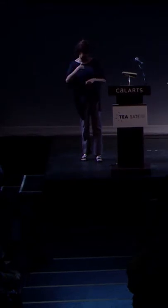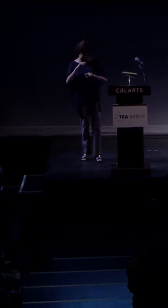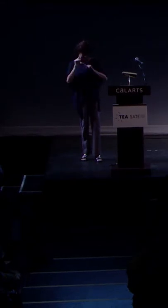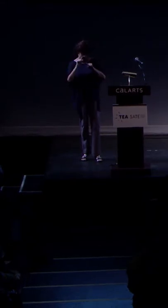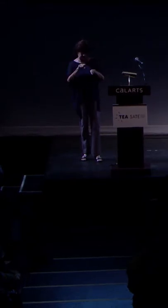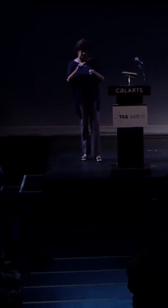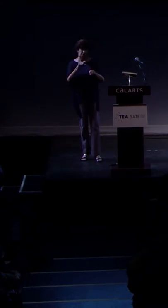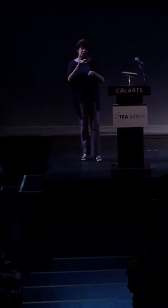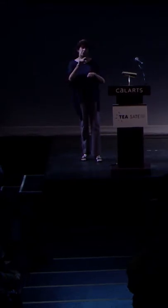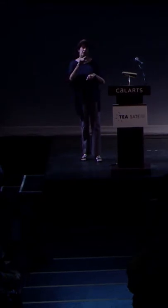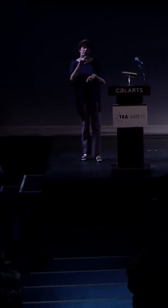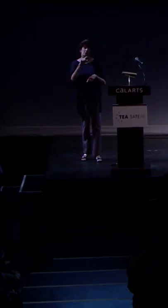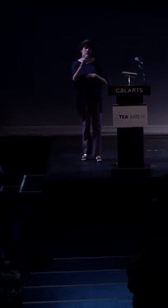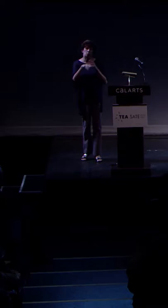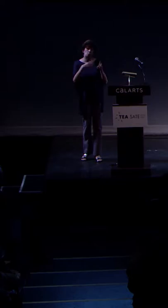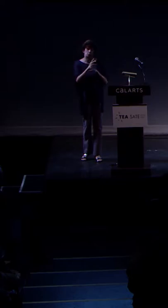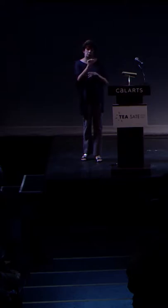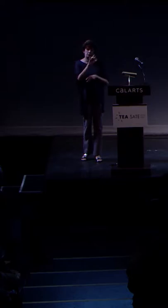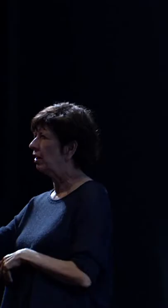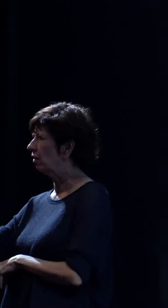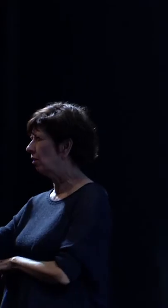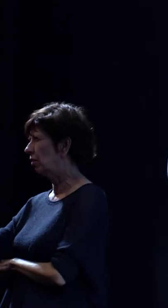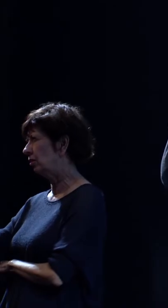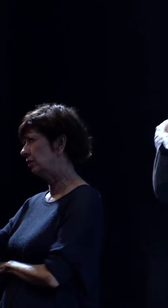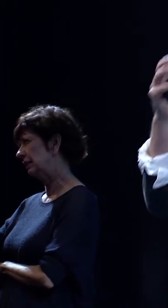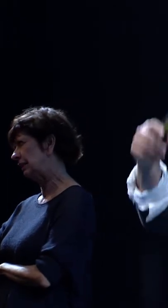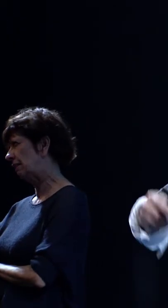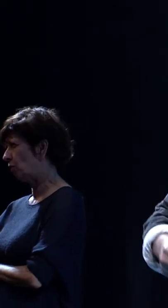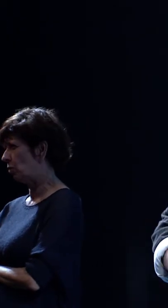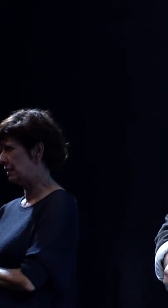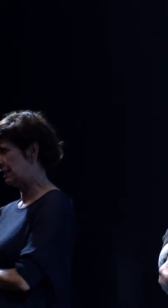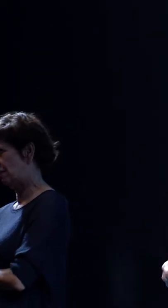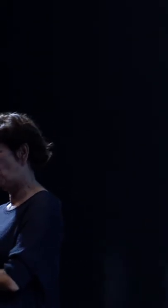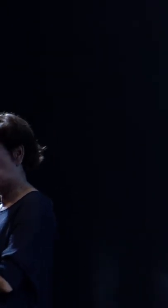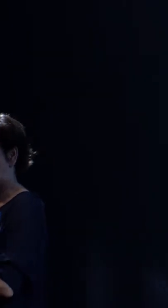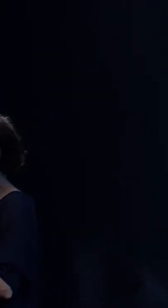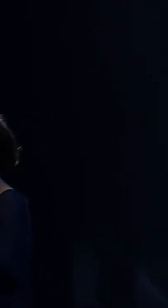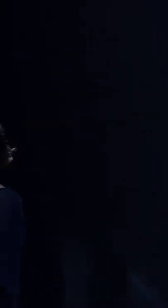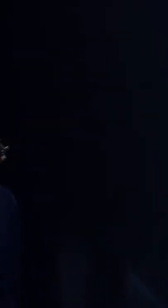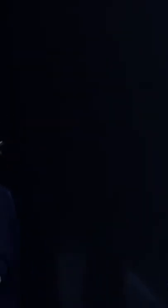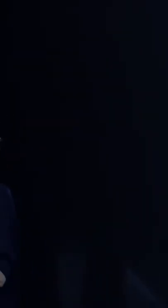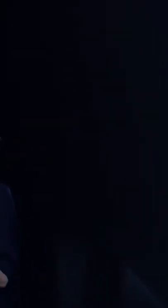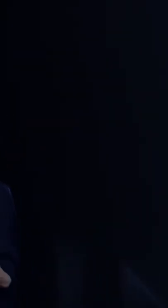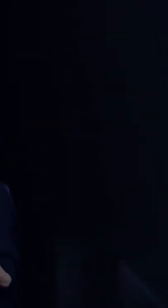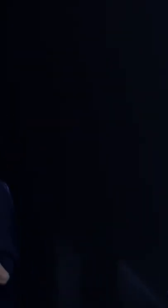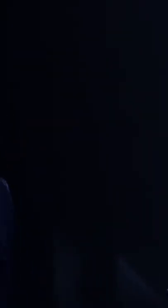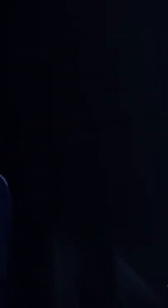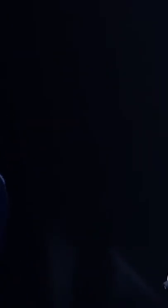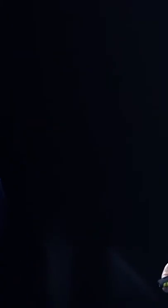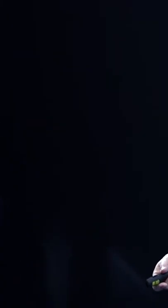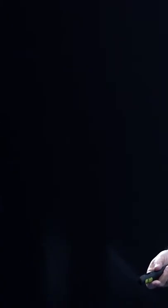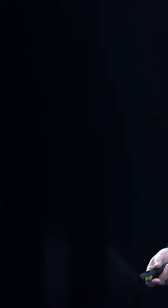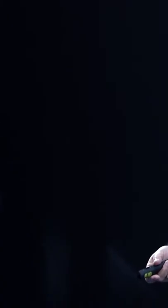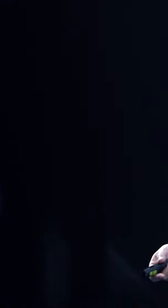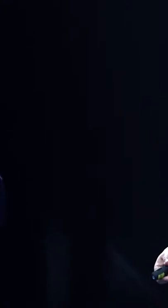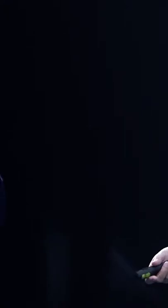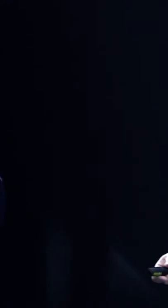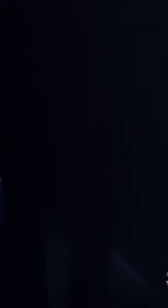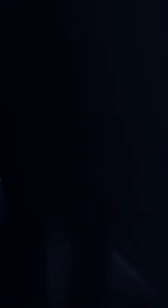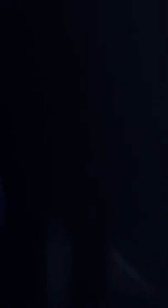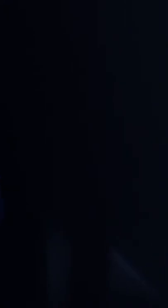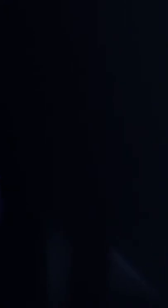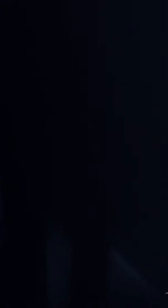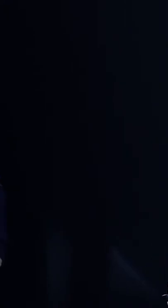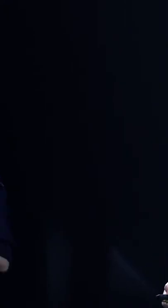York World's Fair in 1964 and 1965, and that shaped my brain. I'm absolutely convinced of it. And there were some sculptures there by